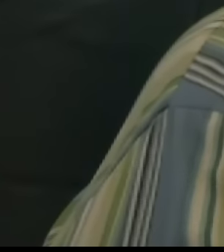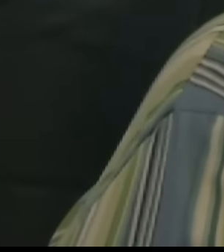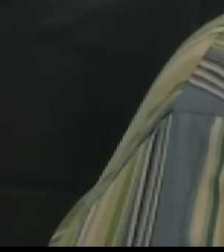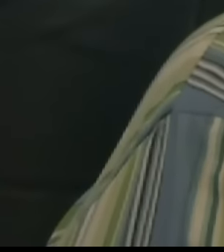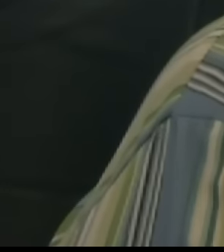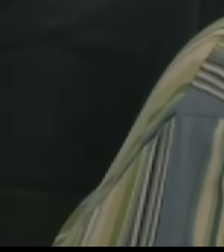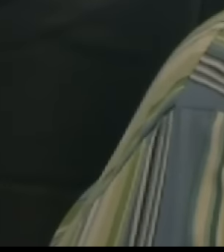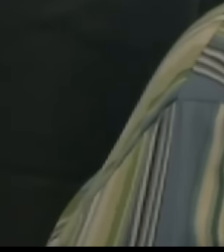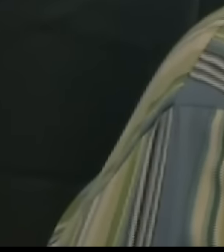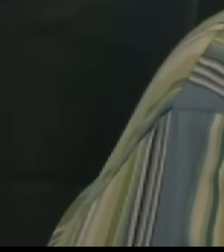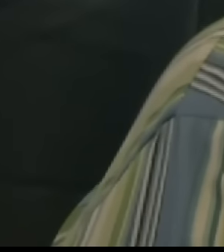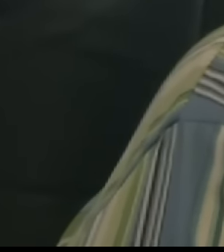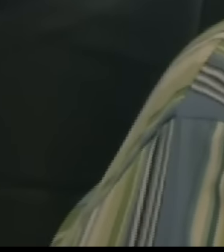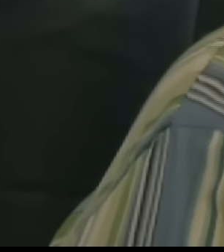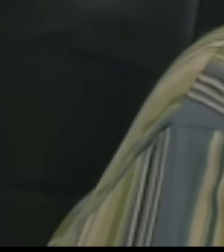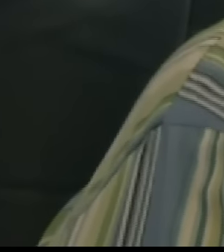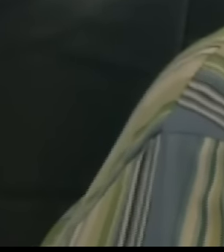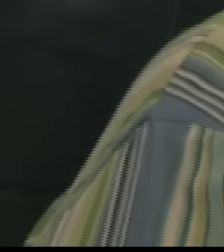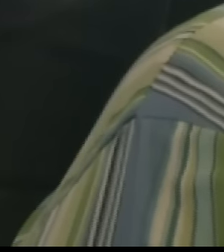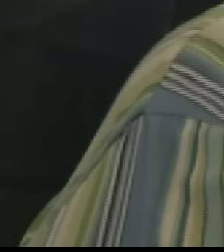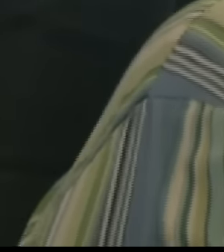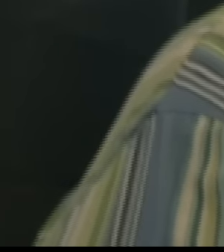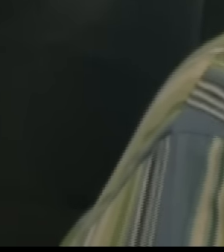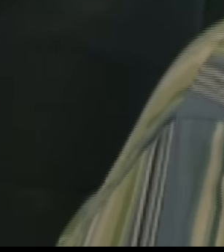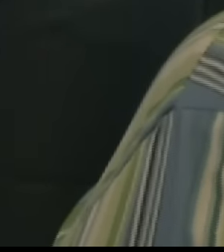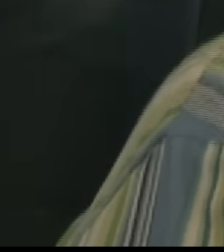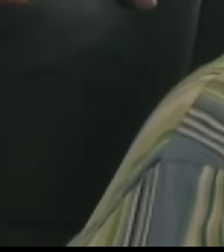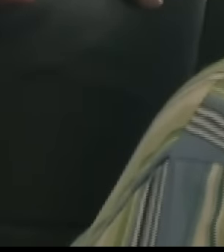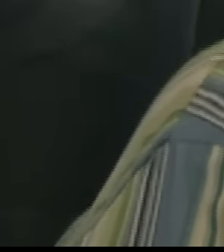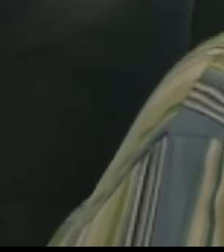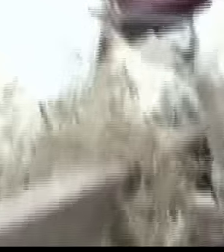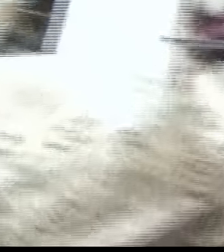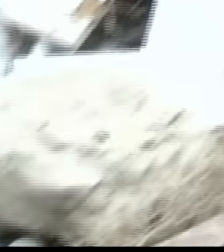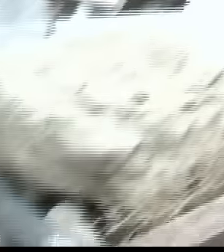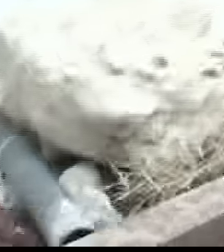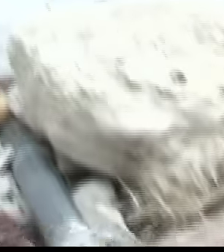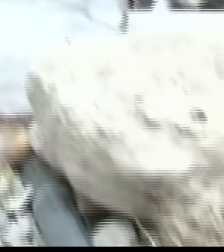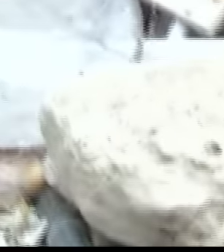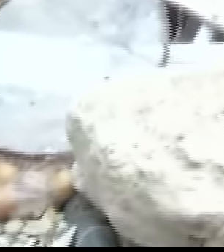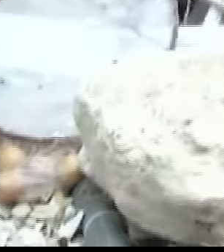lost everything, but I'm saying I'm happy to be alive.